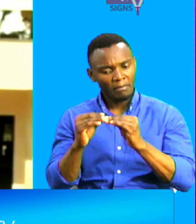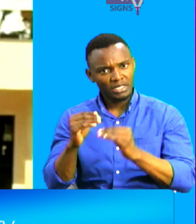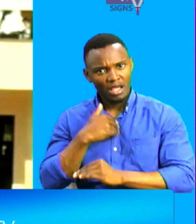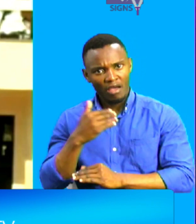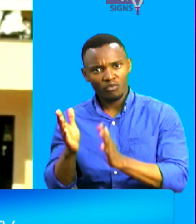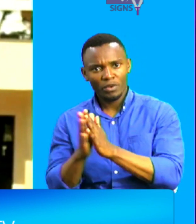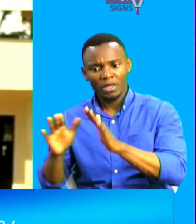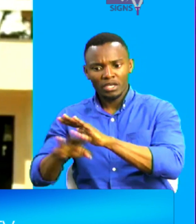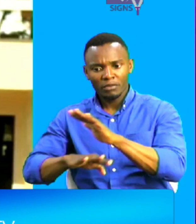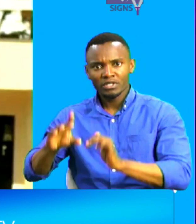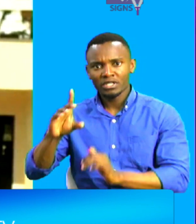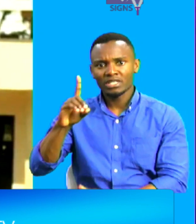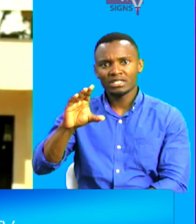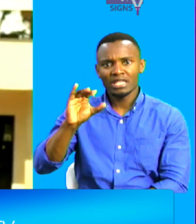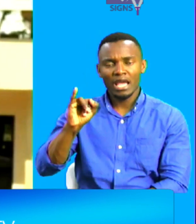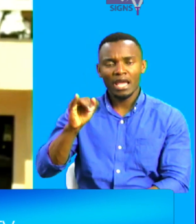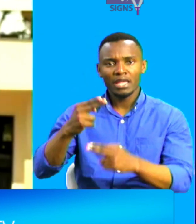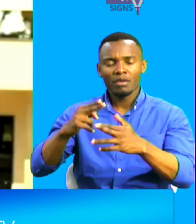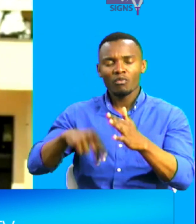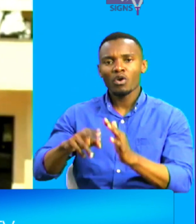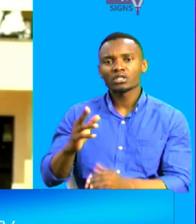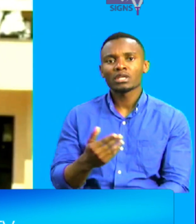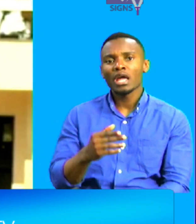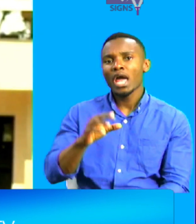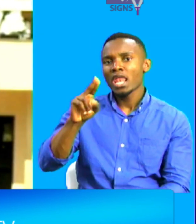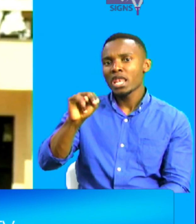DCI, Mr. Nicholas Kamwende.